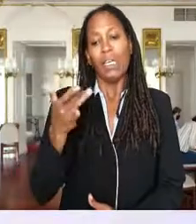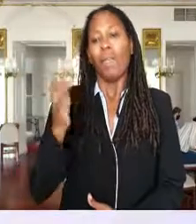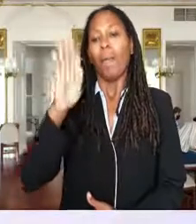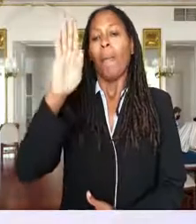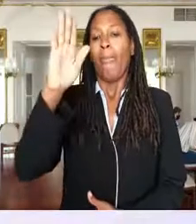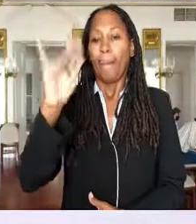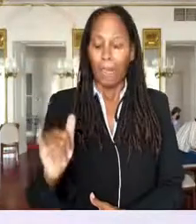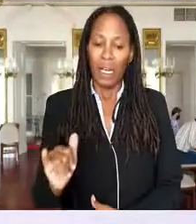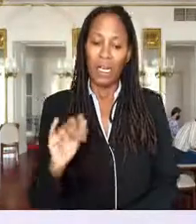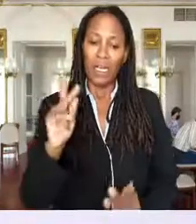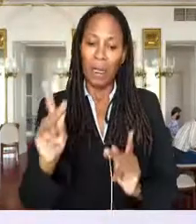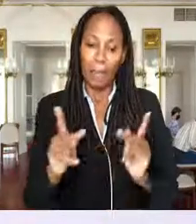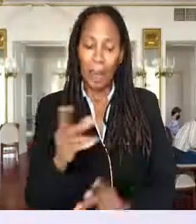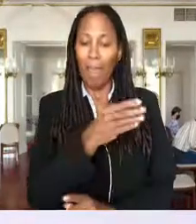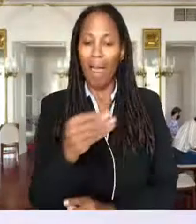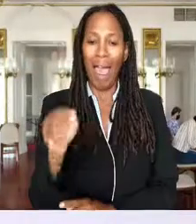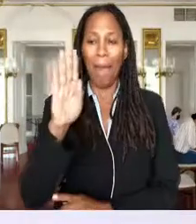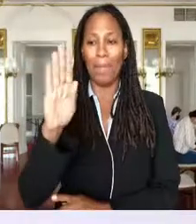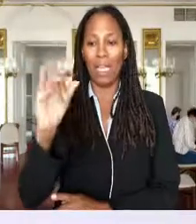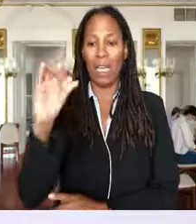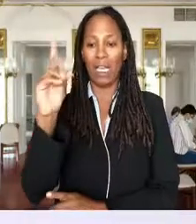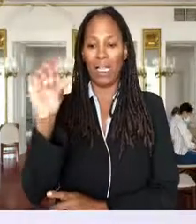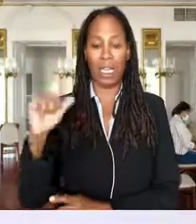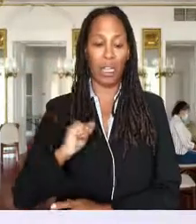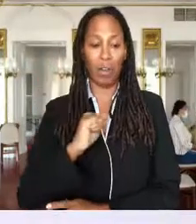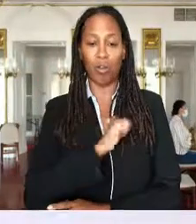Biden administration is not